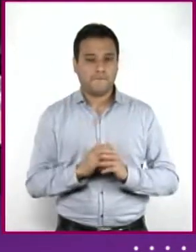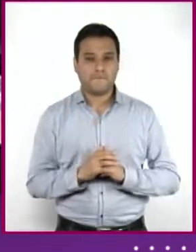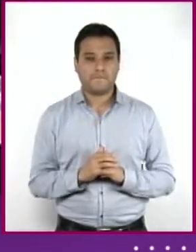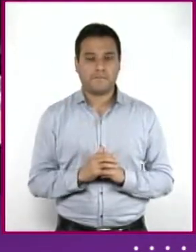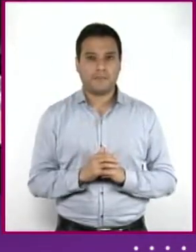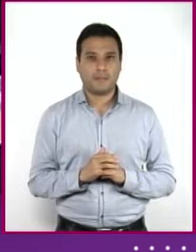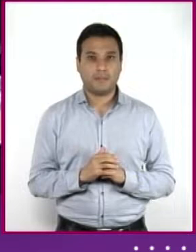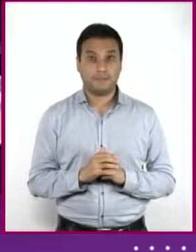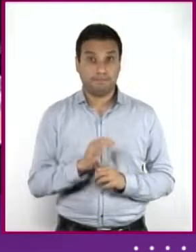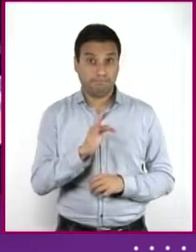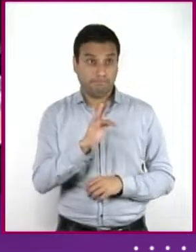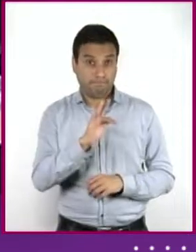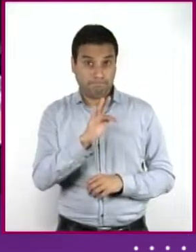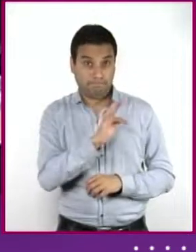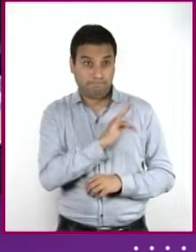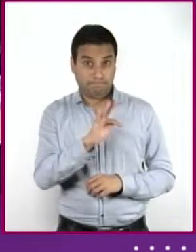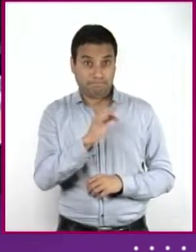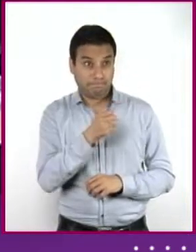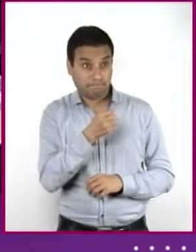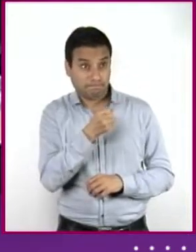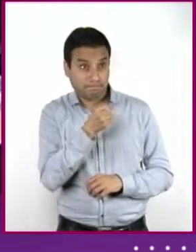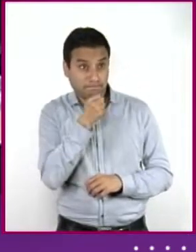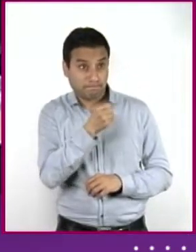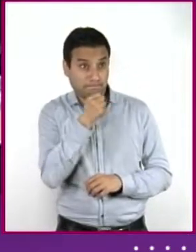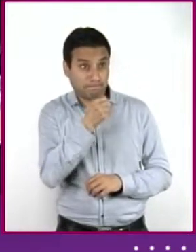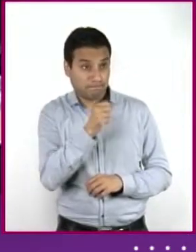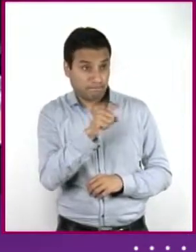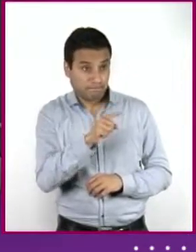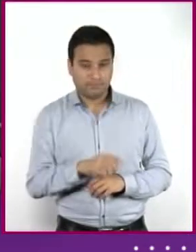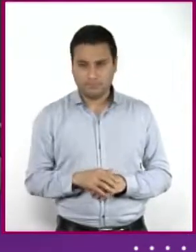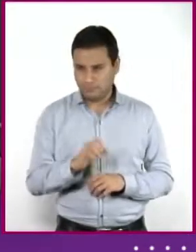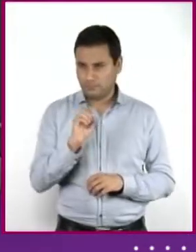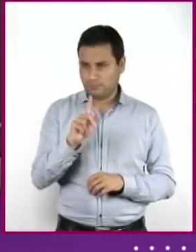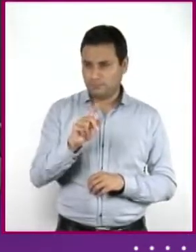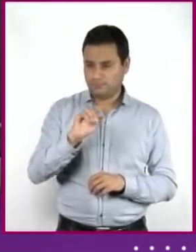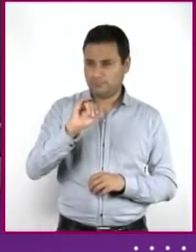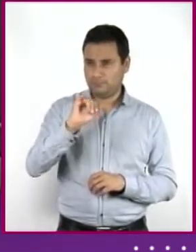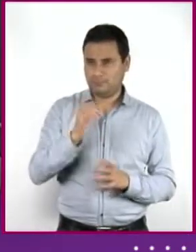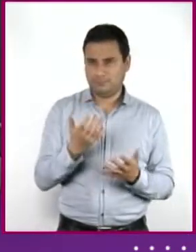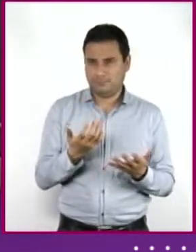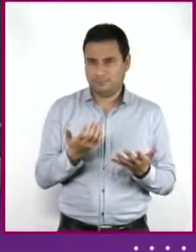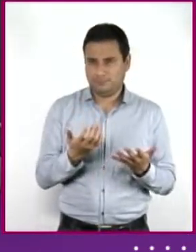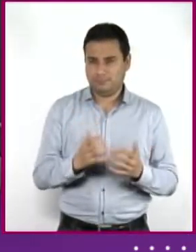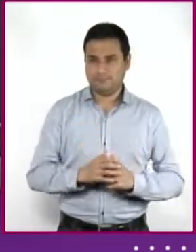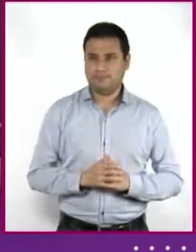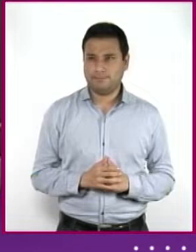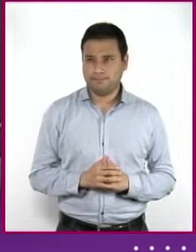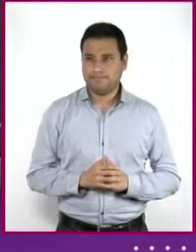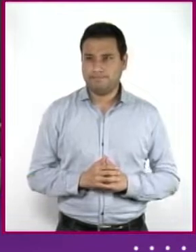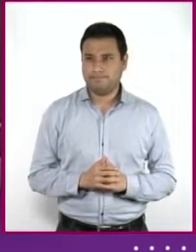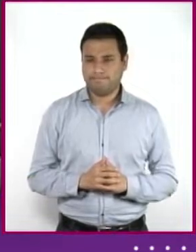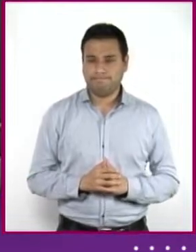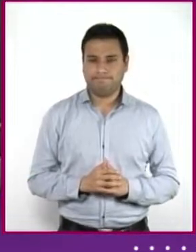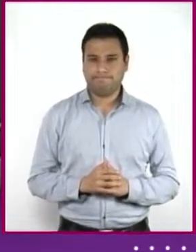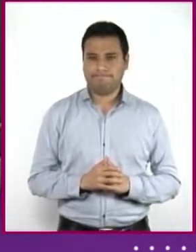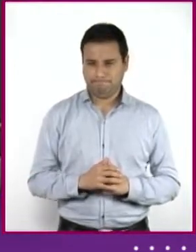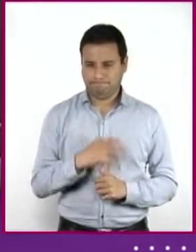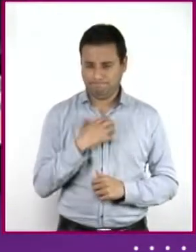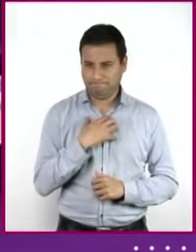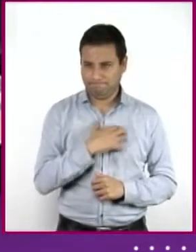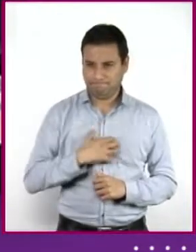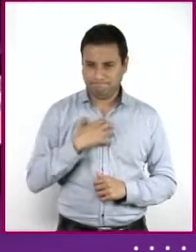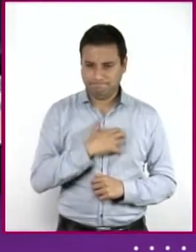mind if I interview you for our first transmission? Of course not! It's an honor!